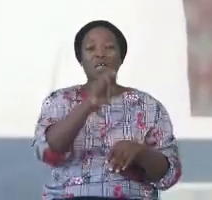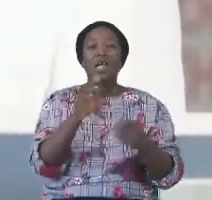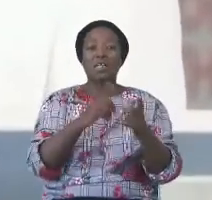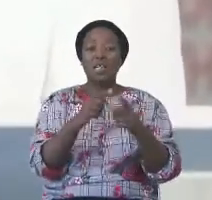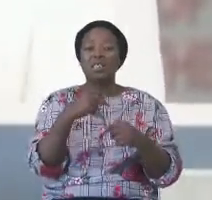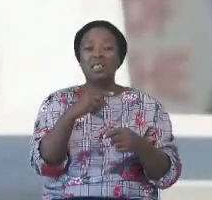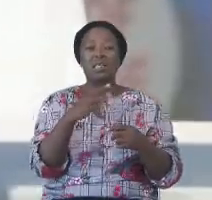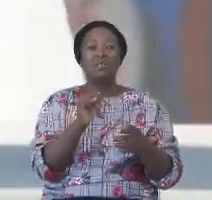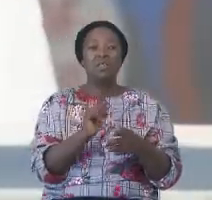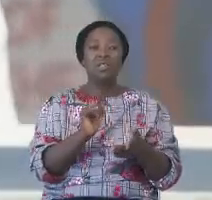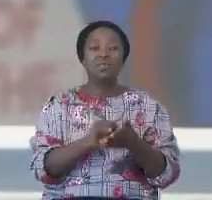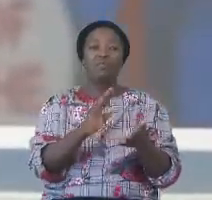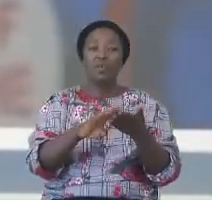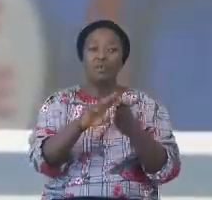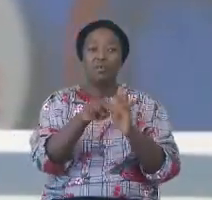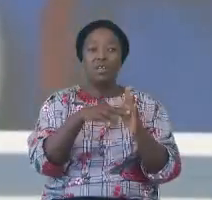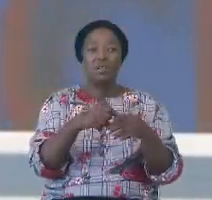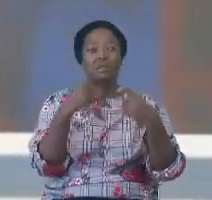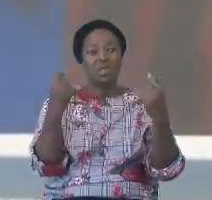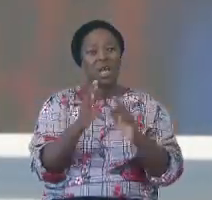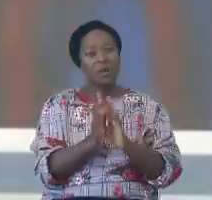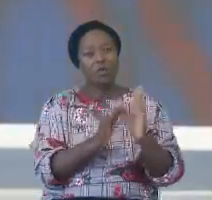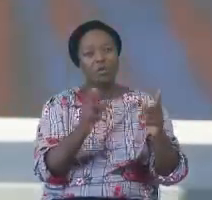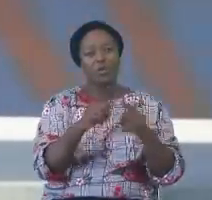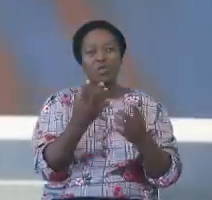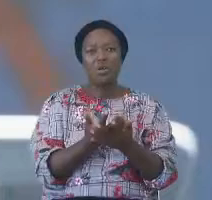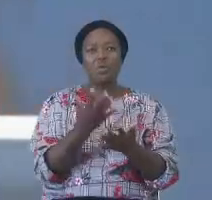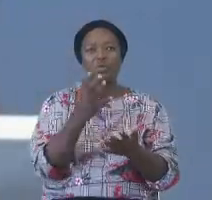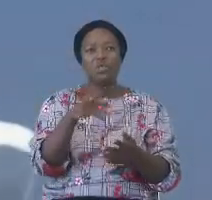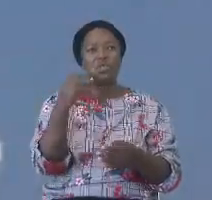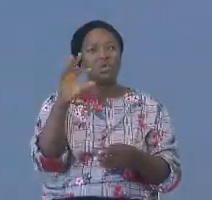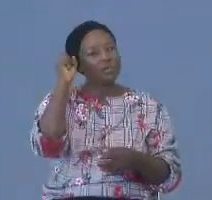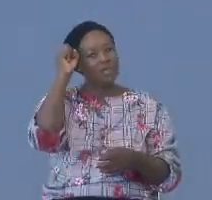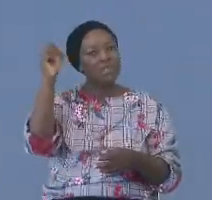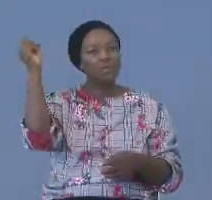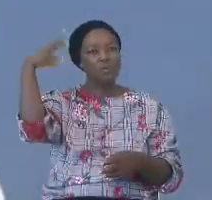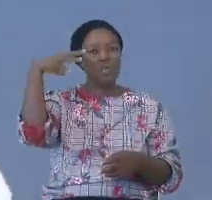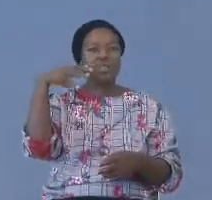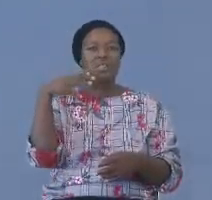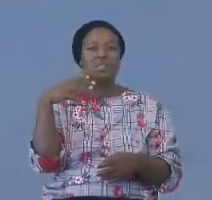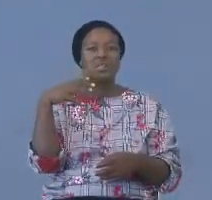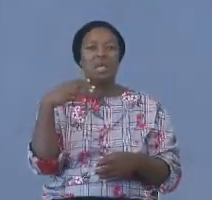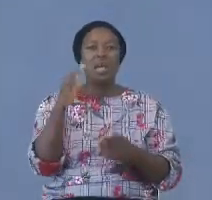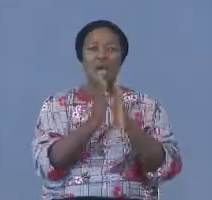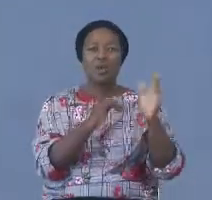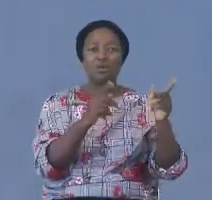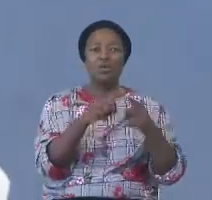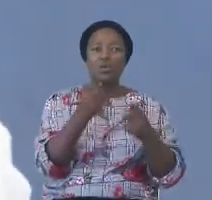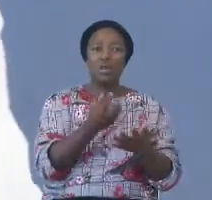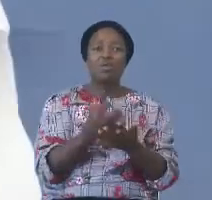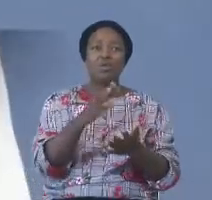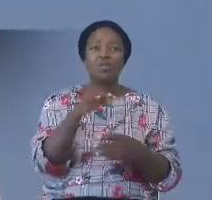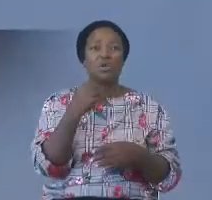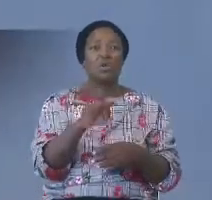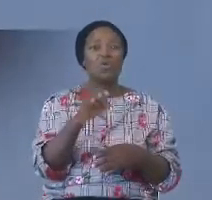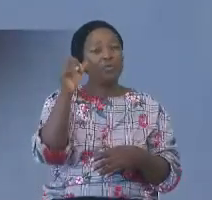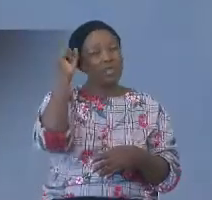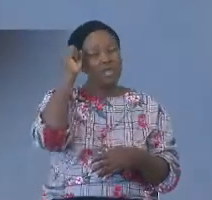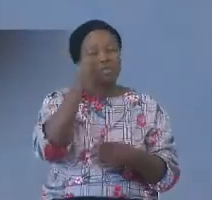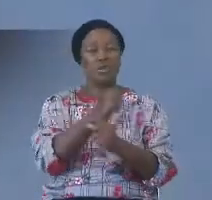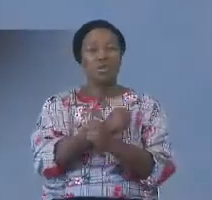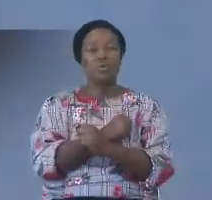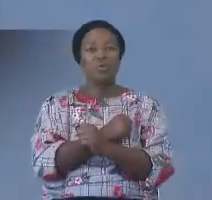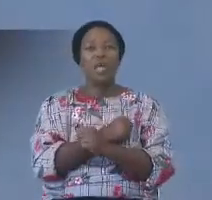on the cross of calvary then he says the forgiveness of sins according to the riches of his